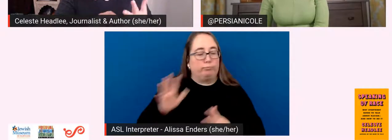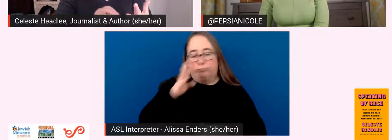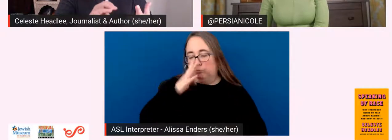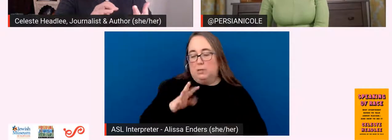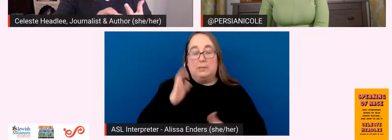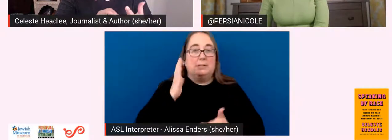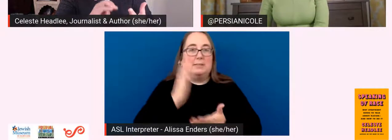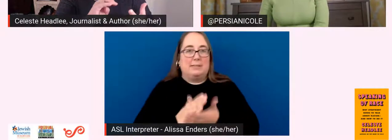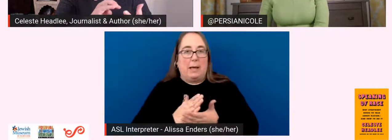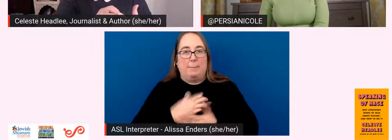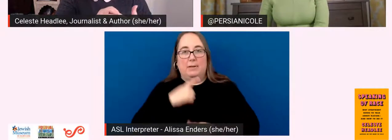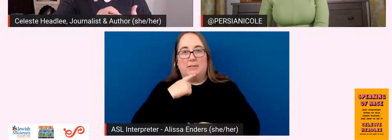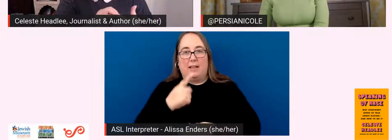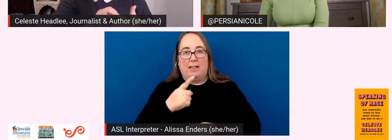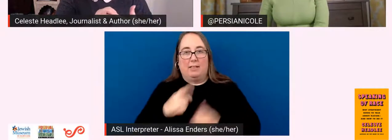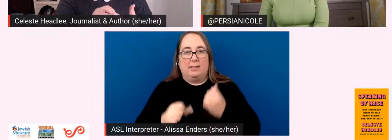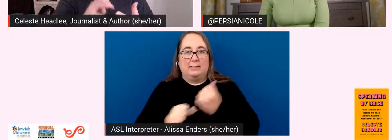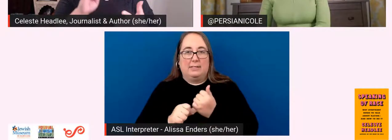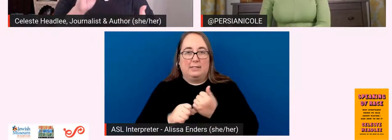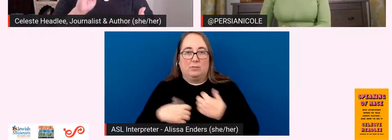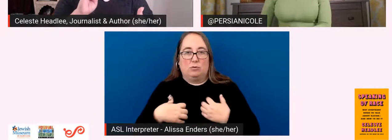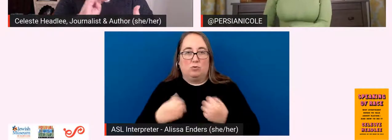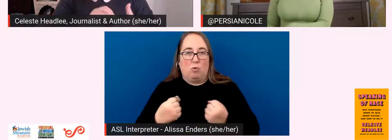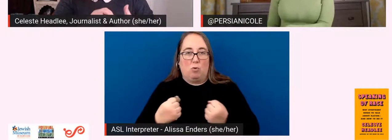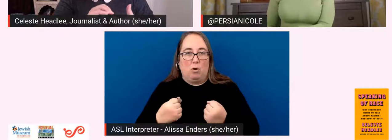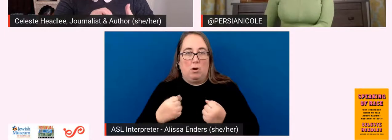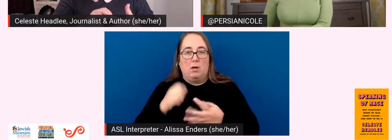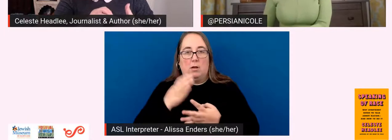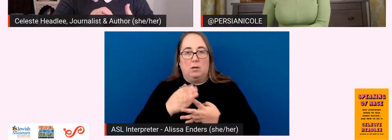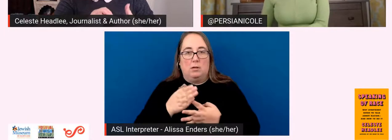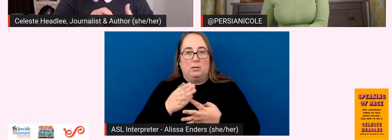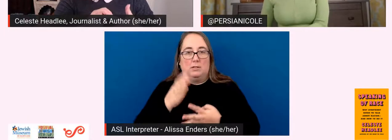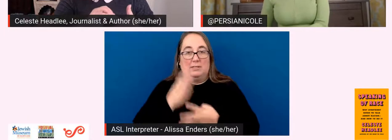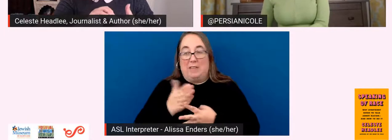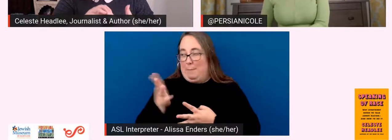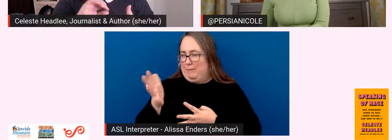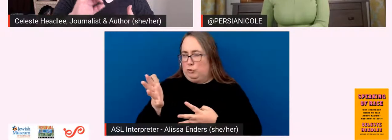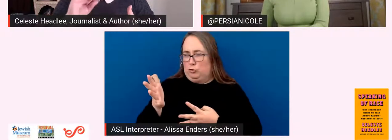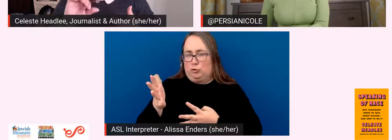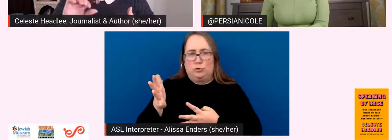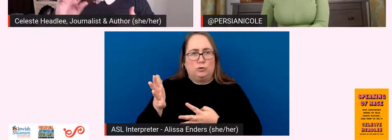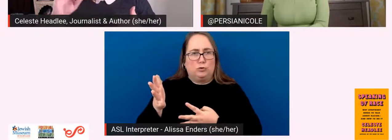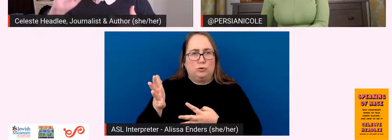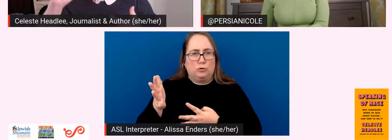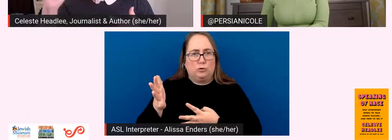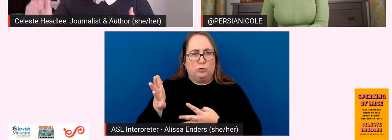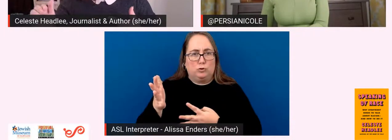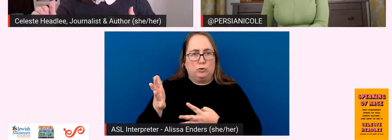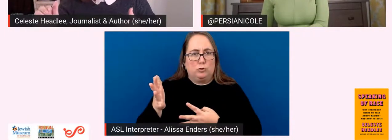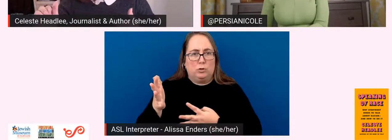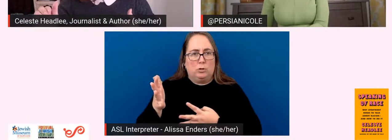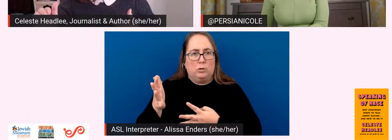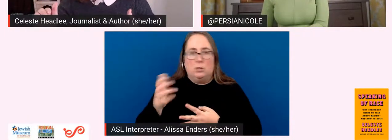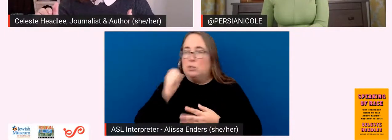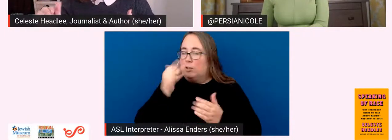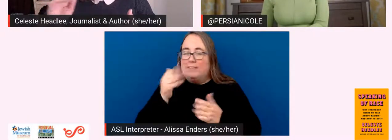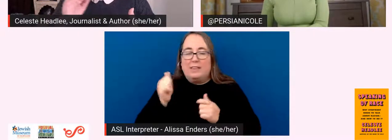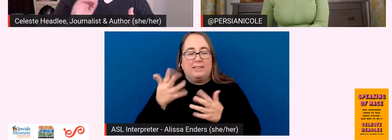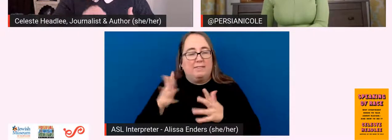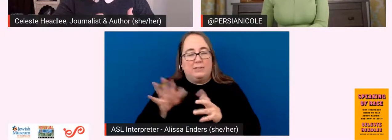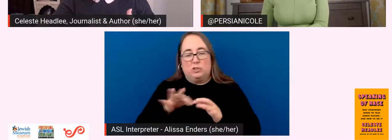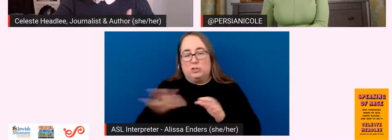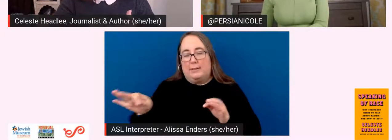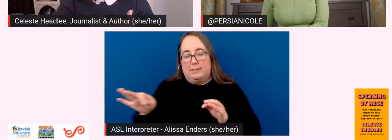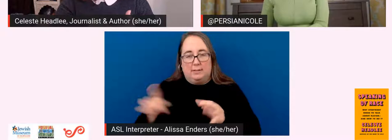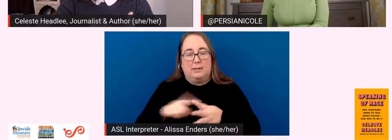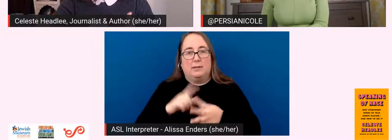stop, tell, assist, restore. Mm-hmm. So you stop that microaggression. You do, if you can, don't even let them finish the sentence.